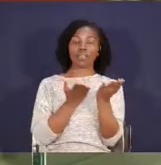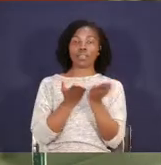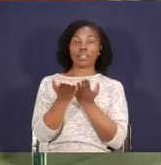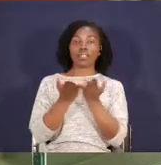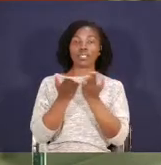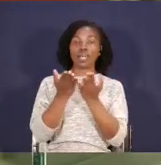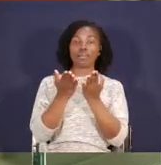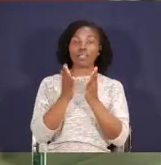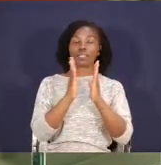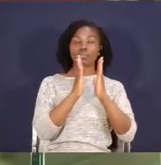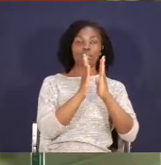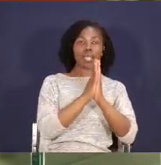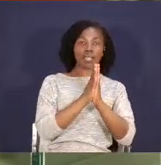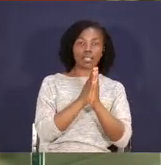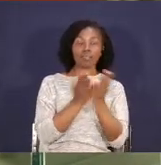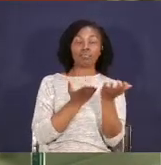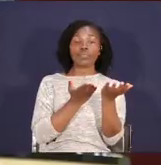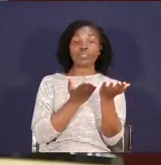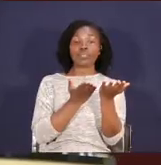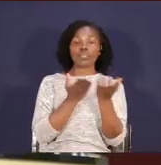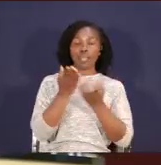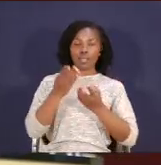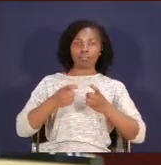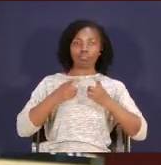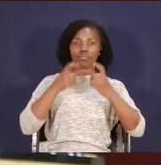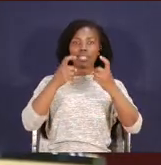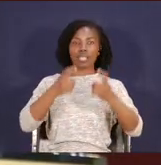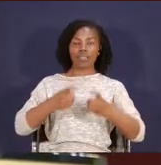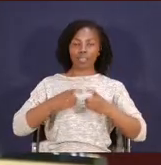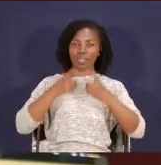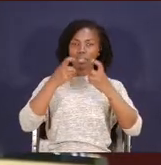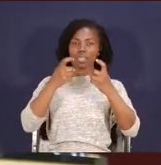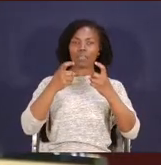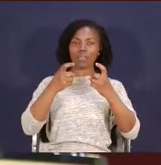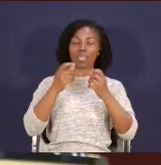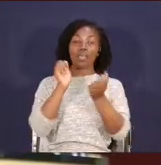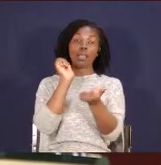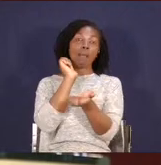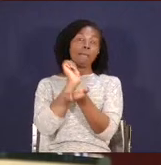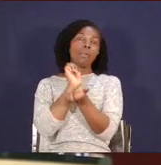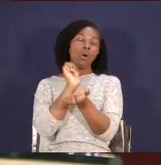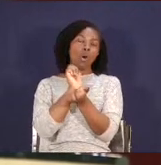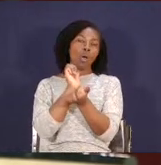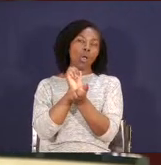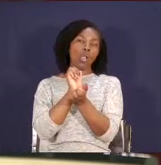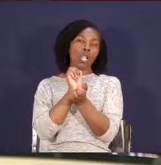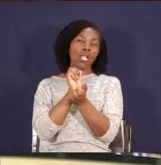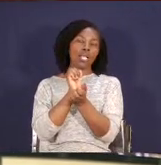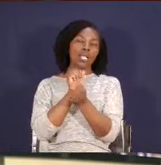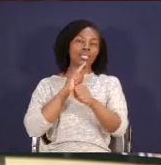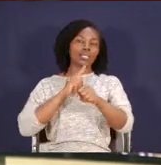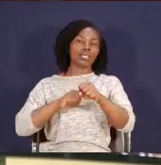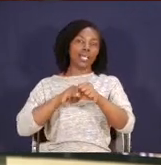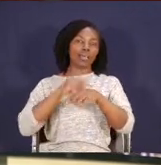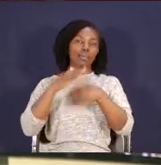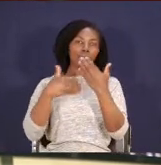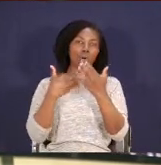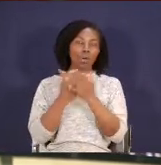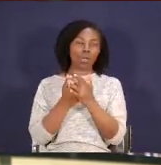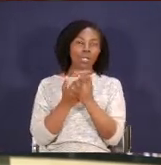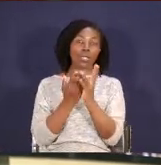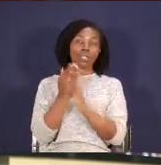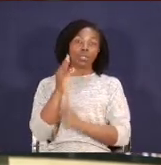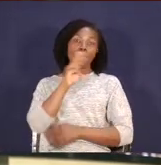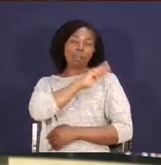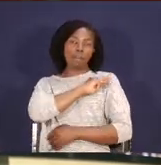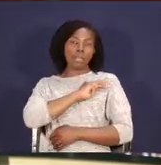service and giving. Through service and giving, invested his life to the missionary enterprise.